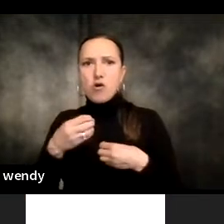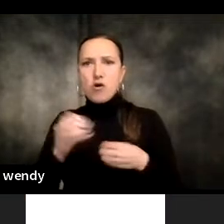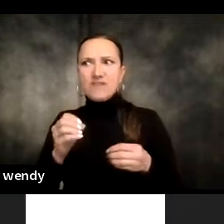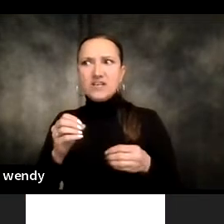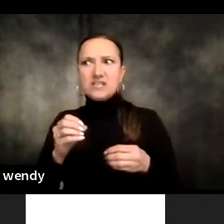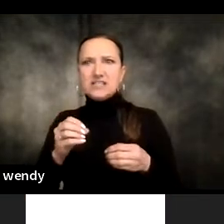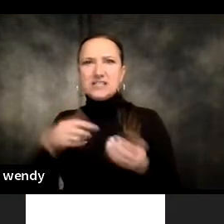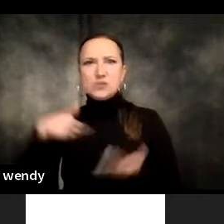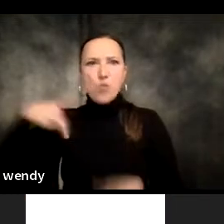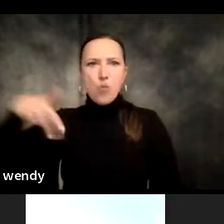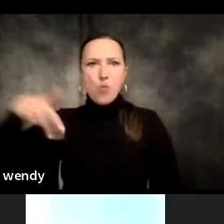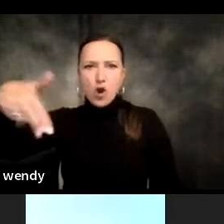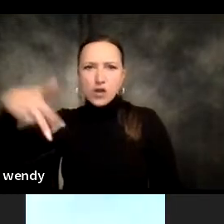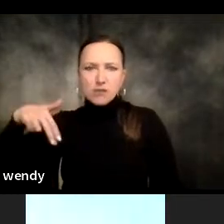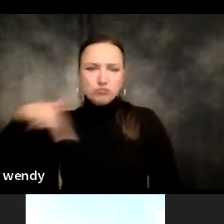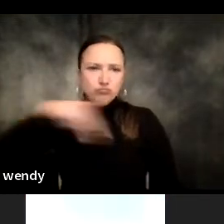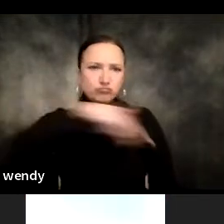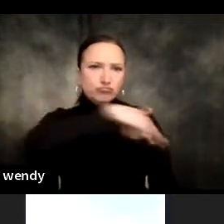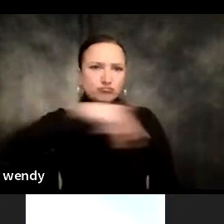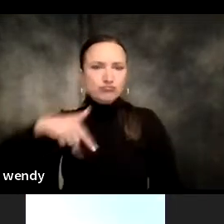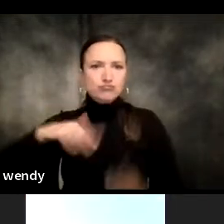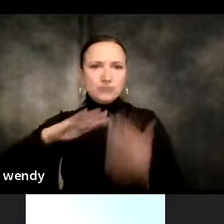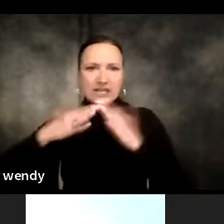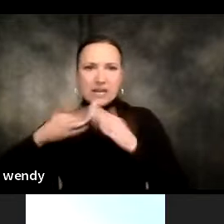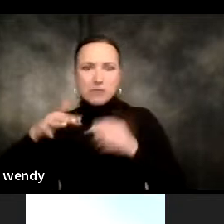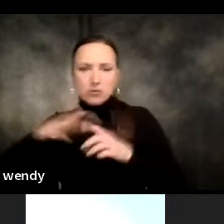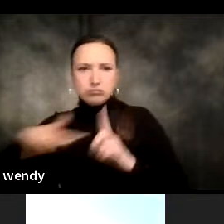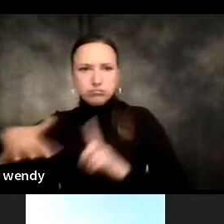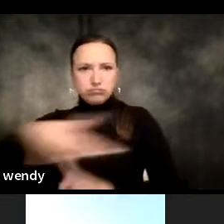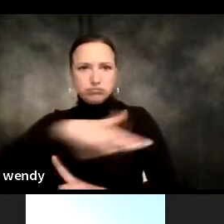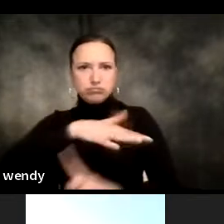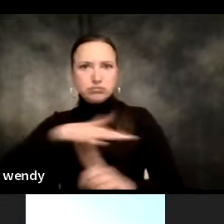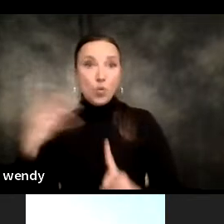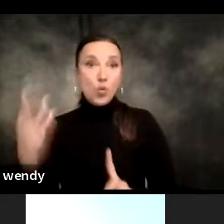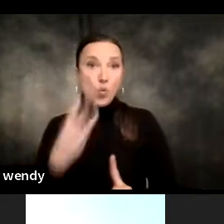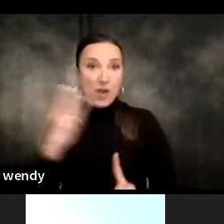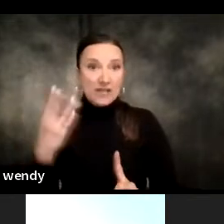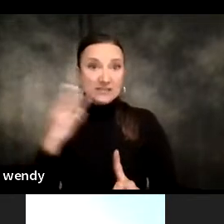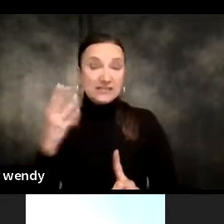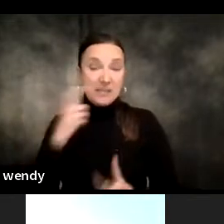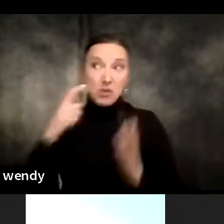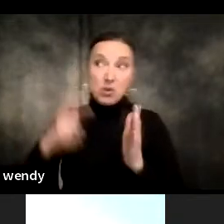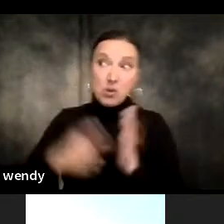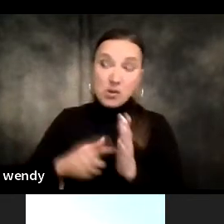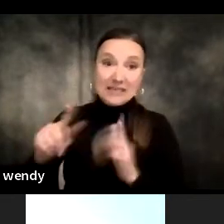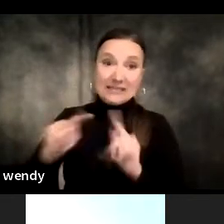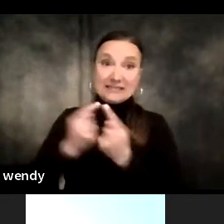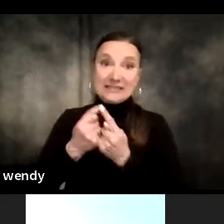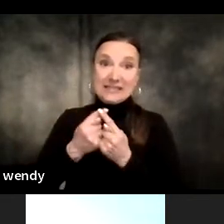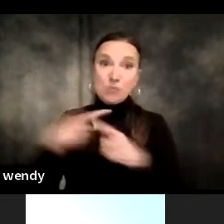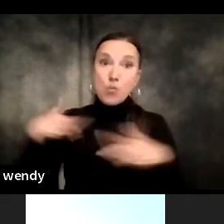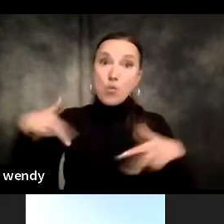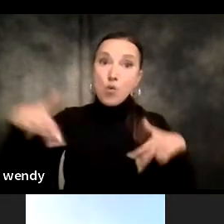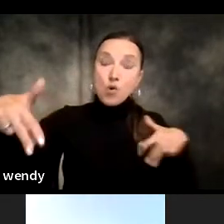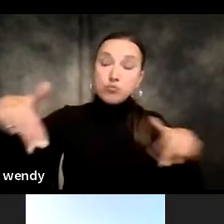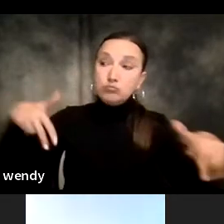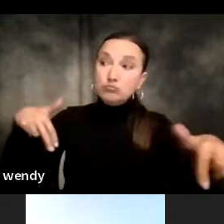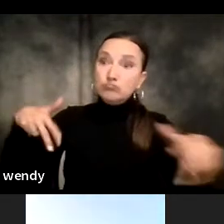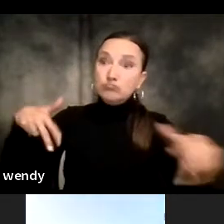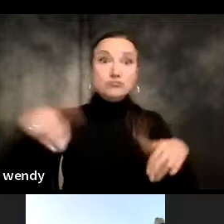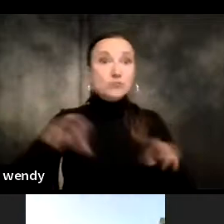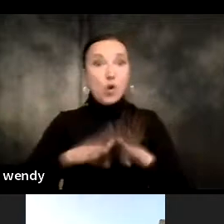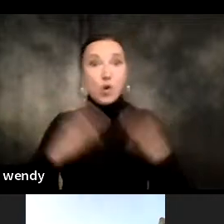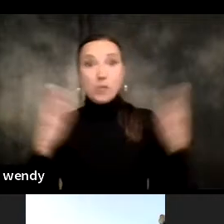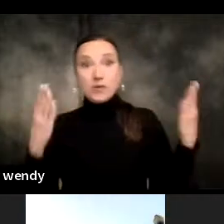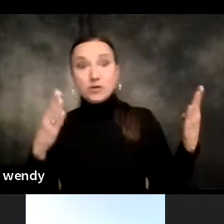the neighborhood on Wednesday. So be on the lookout for his office and team out on the block, and feel free to, open your doors and